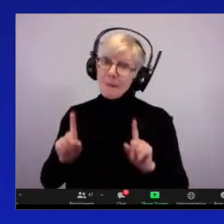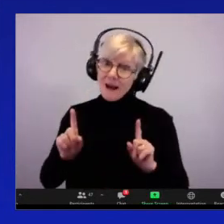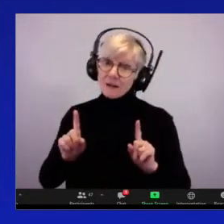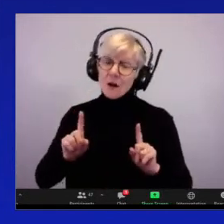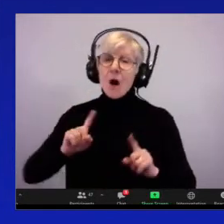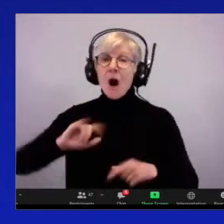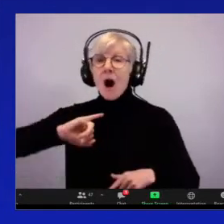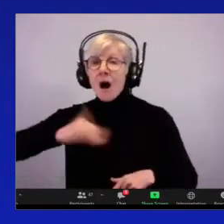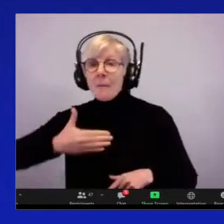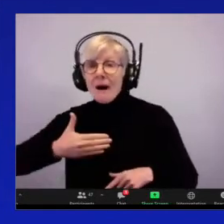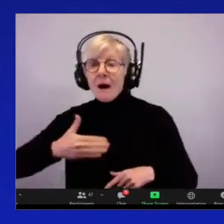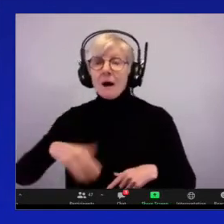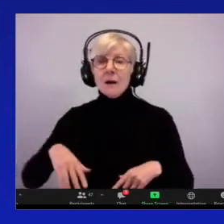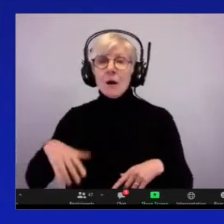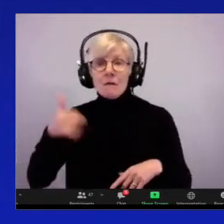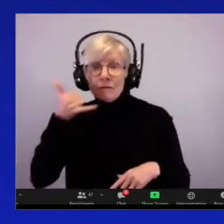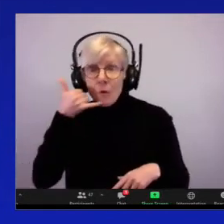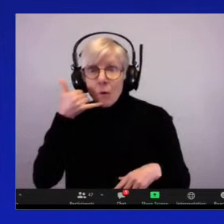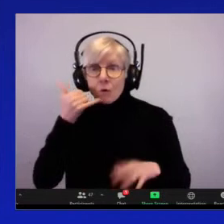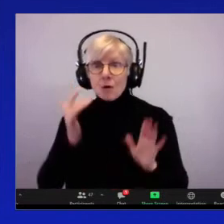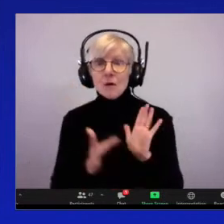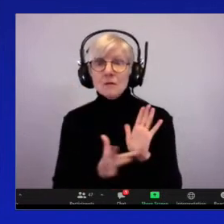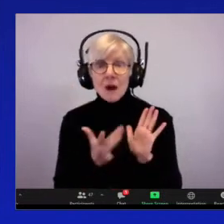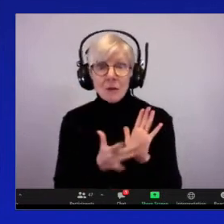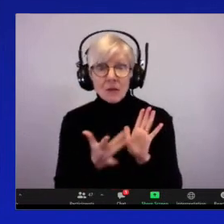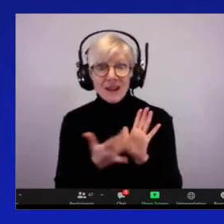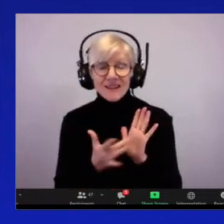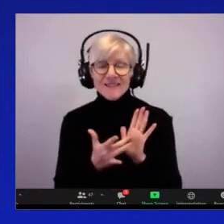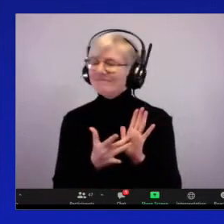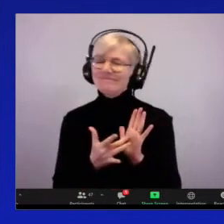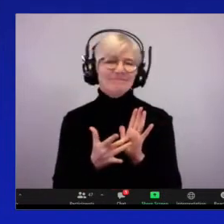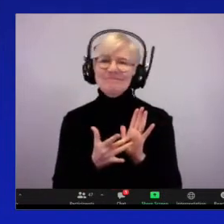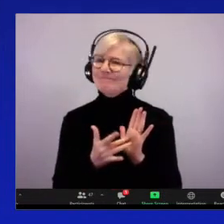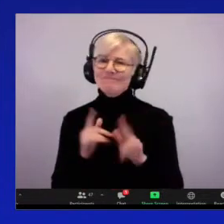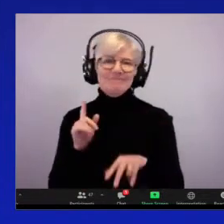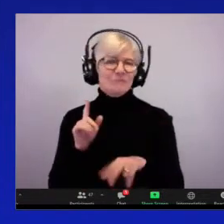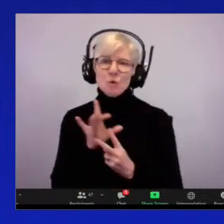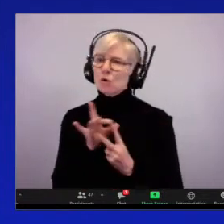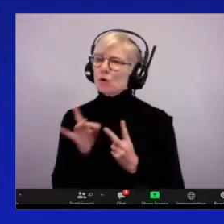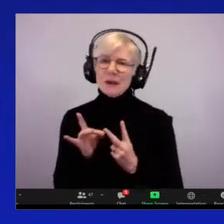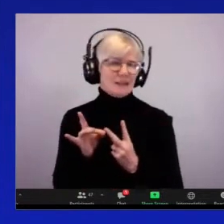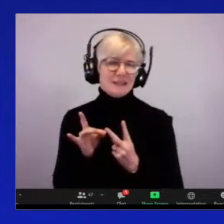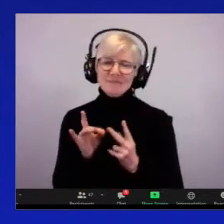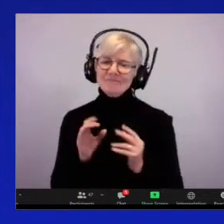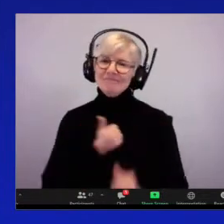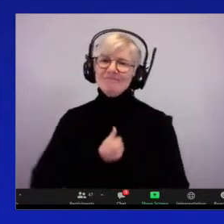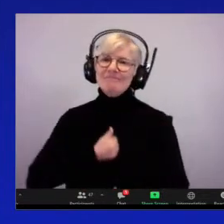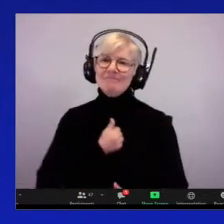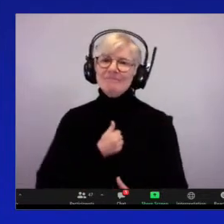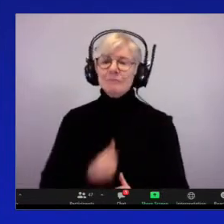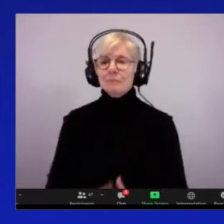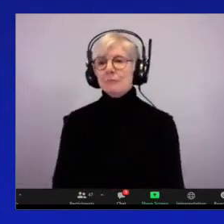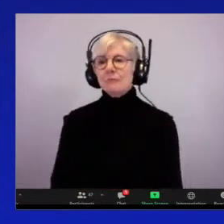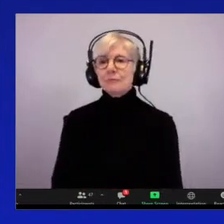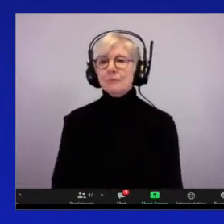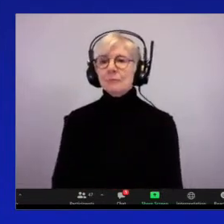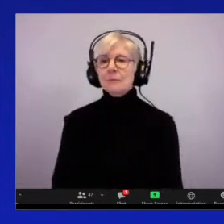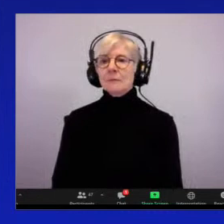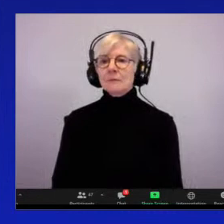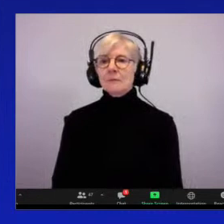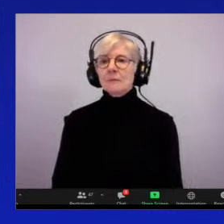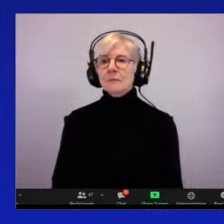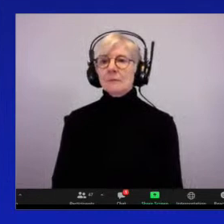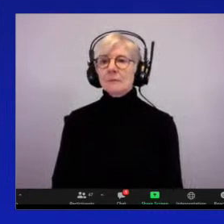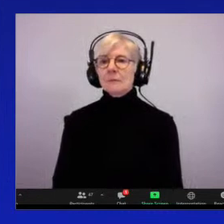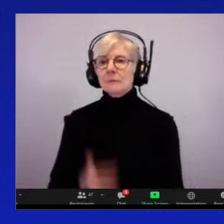De plus, pendant les présentations PowerPoint, vous pouvez cliquer sur l'option Affichage et sélectionner le français ou l'anglais. Also, a reminder